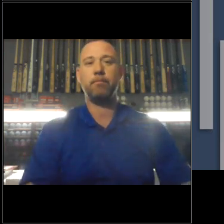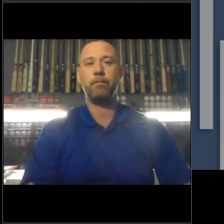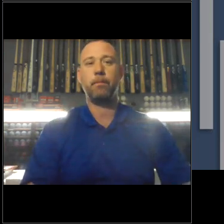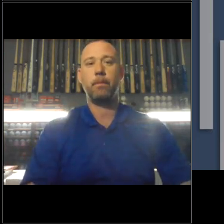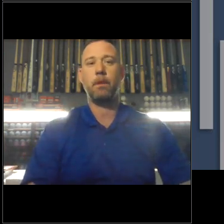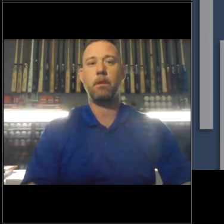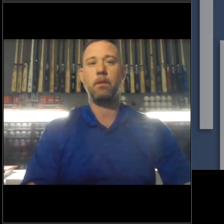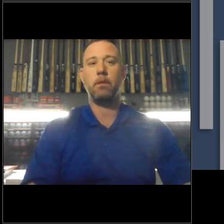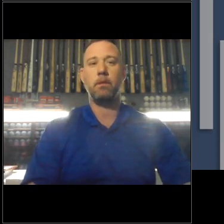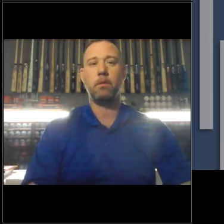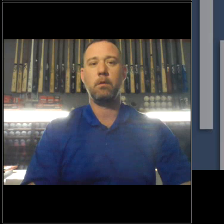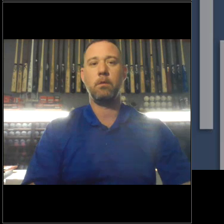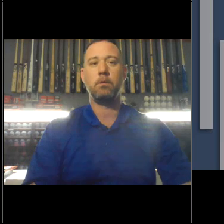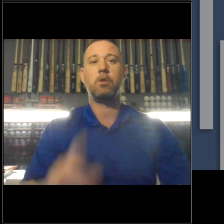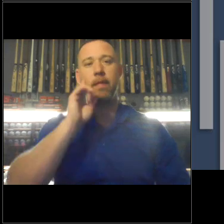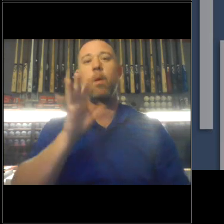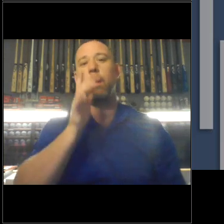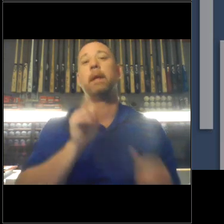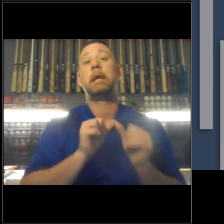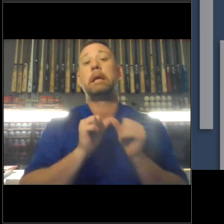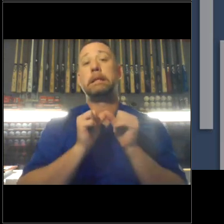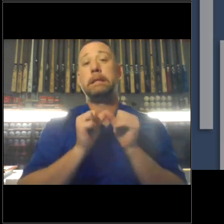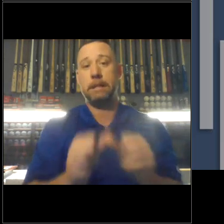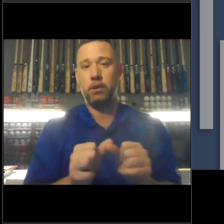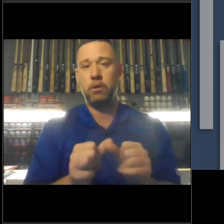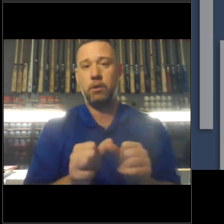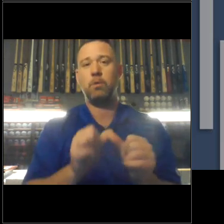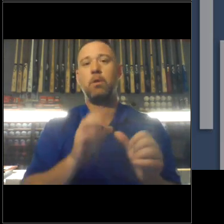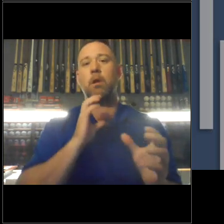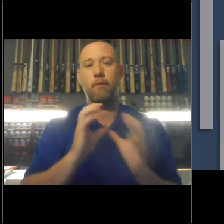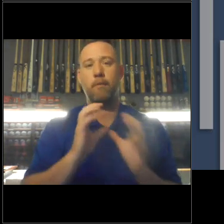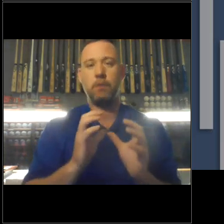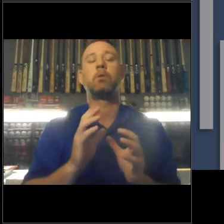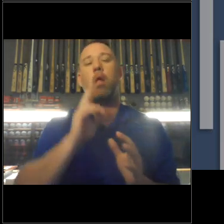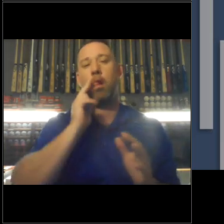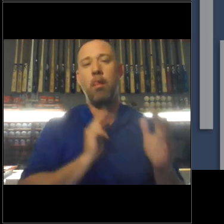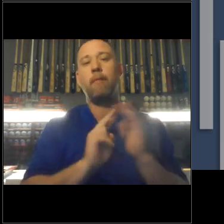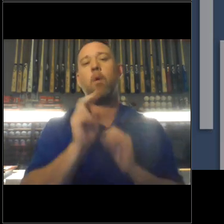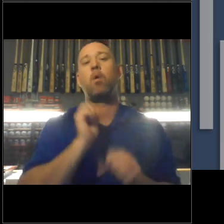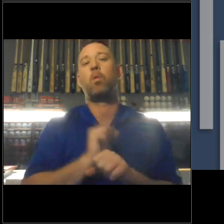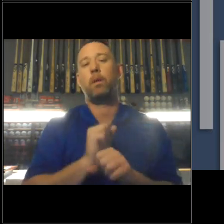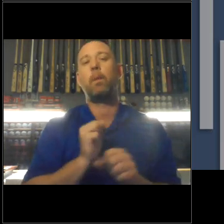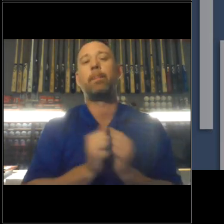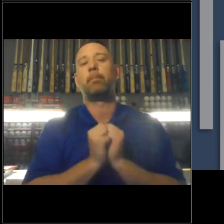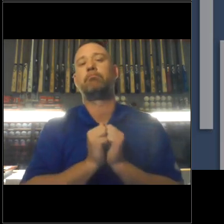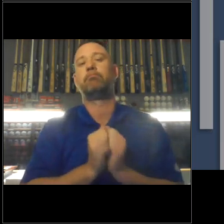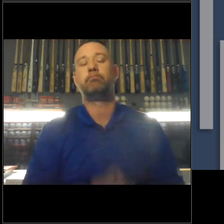to be a continued conversation, and very much looking forward to working with the stakeholders.